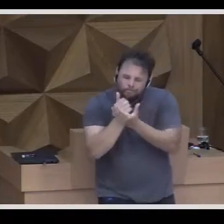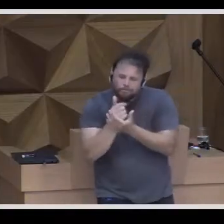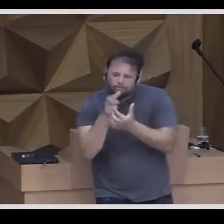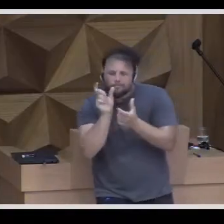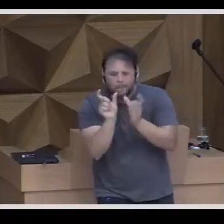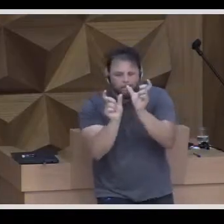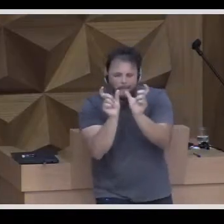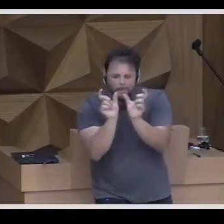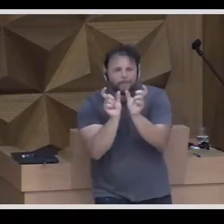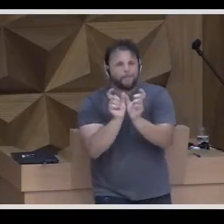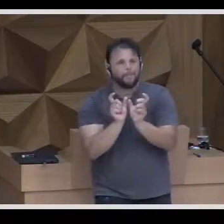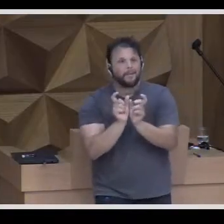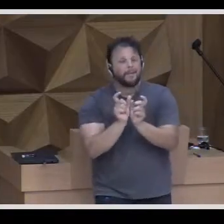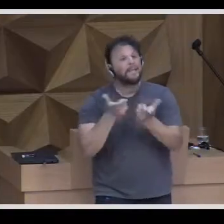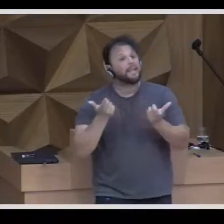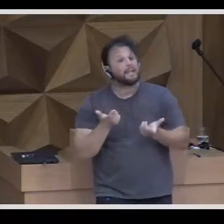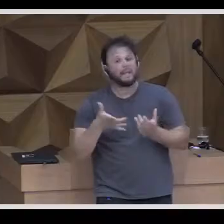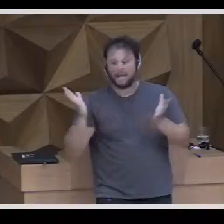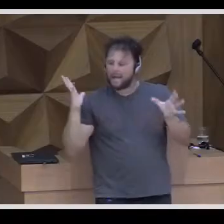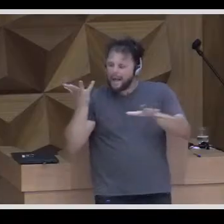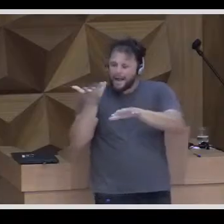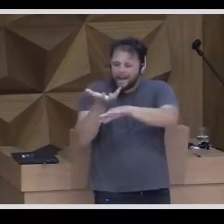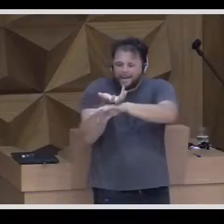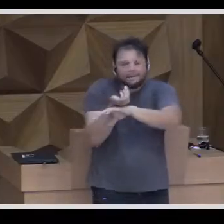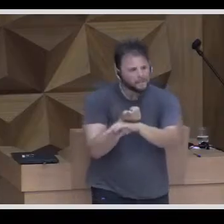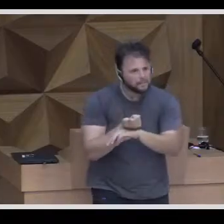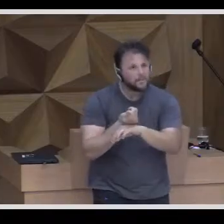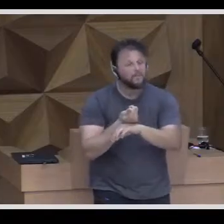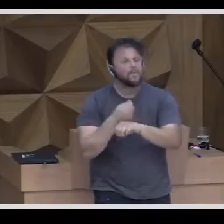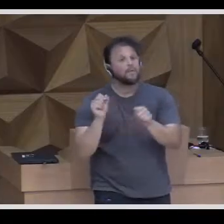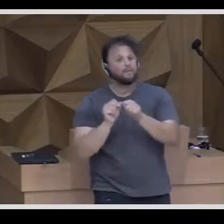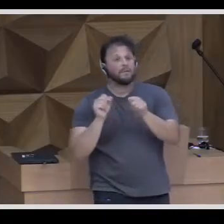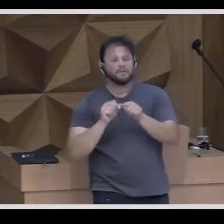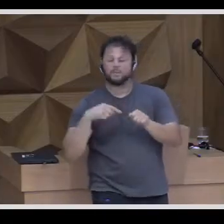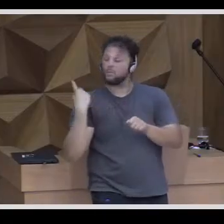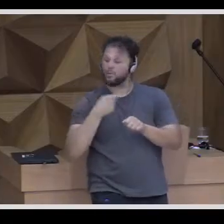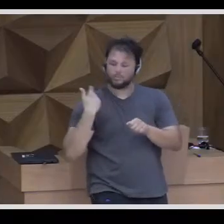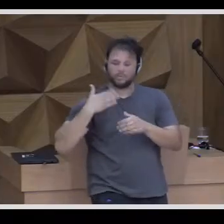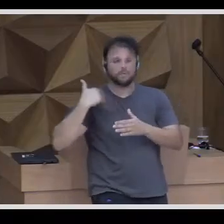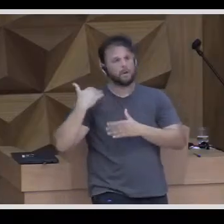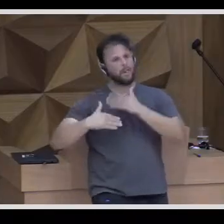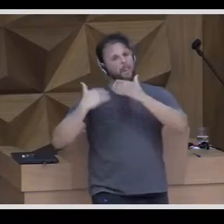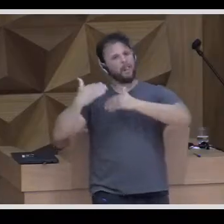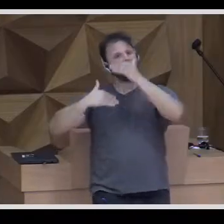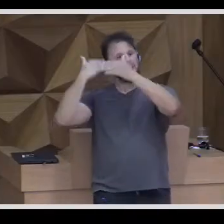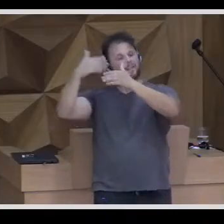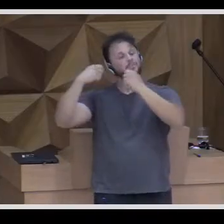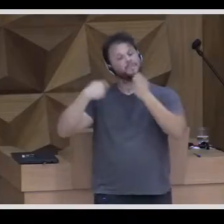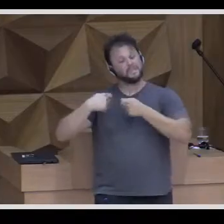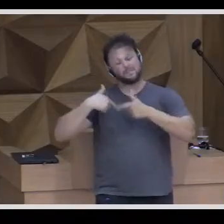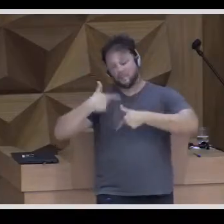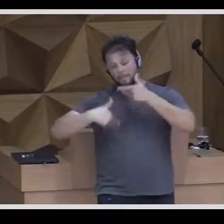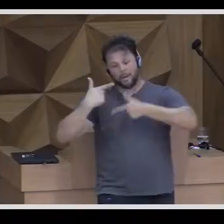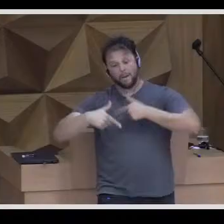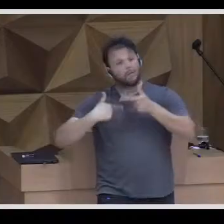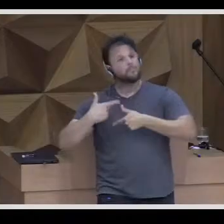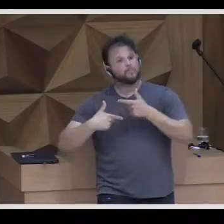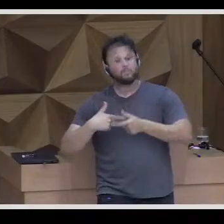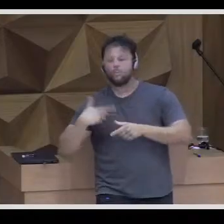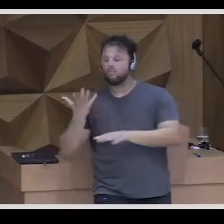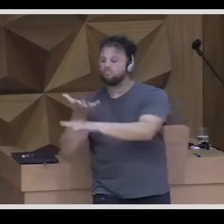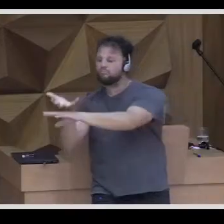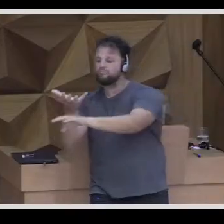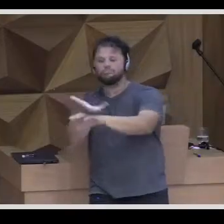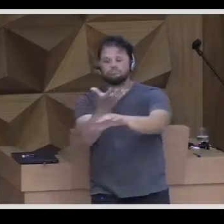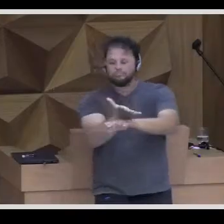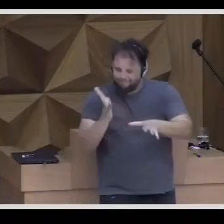go? We can work in an interdisciplinary fashion, but that doesn't mean we're kind of capturing all of the corners. So,